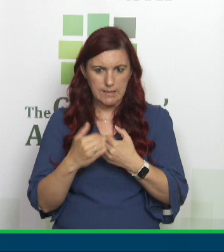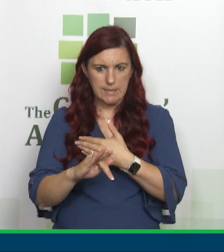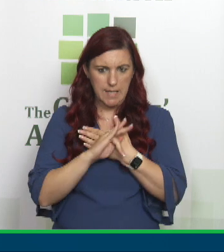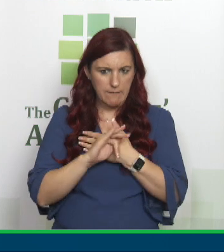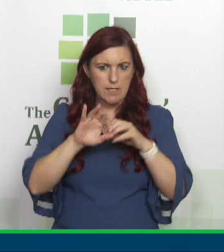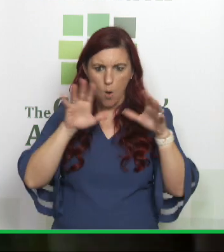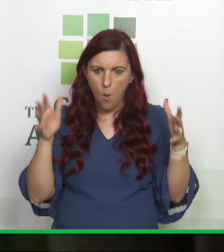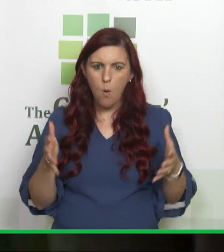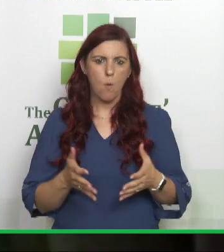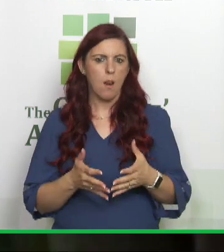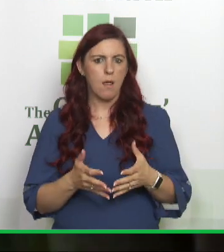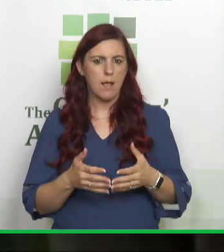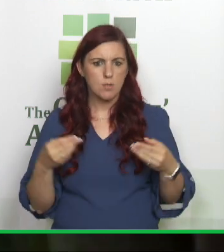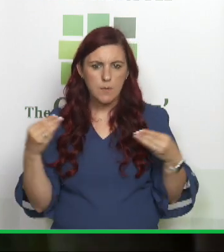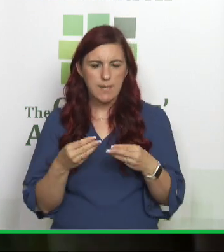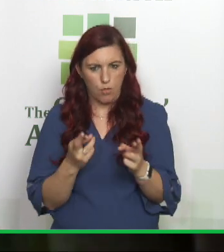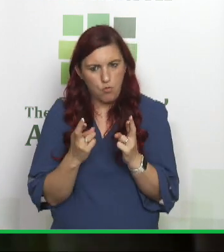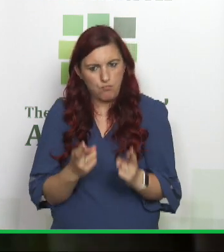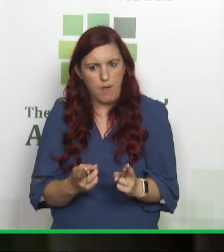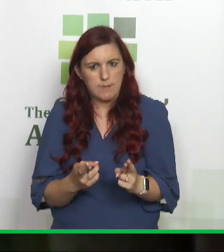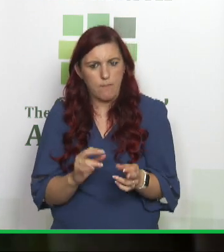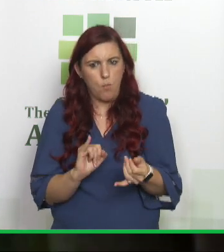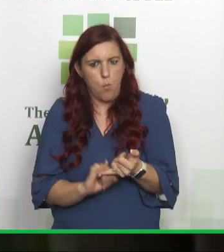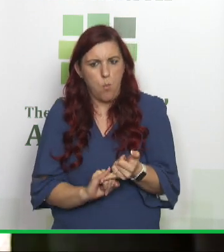whole and to protect the rights of the victims of crime.